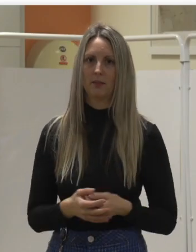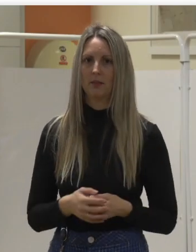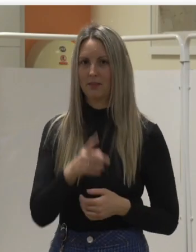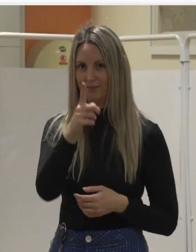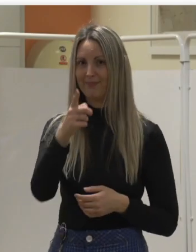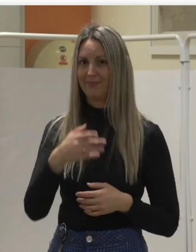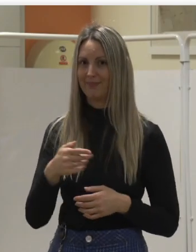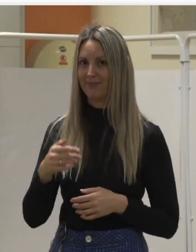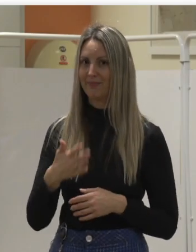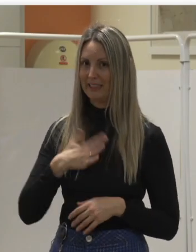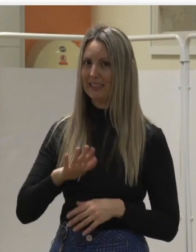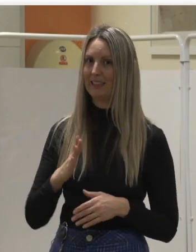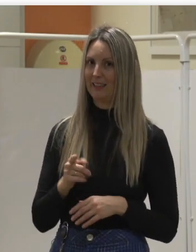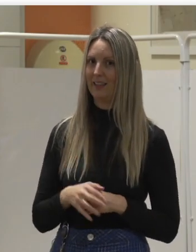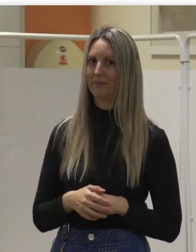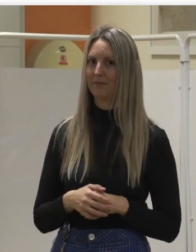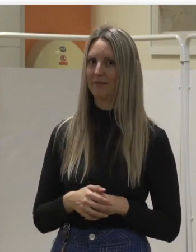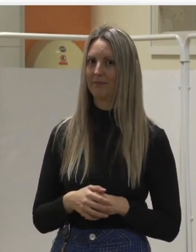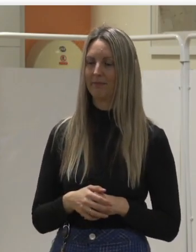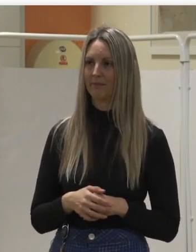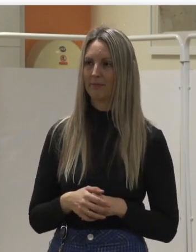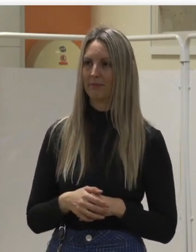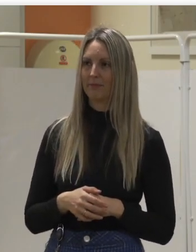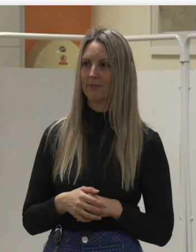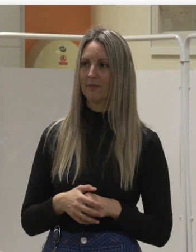needed, though. Thank you. Thank you.